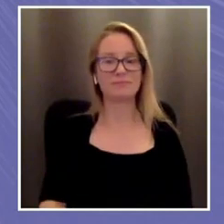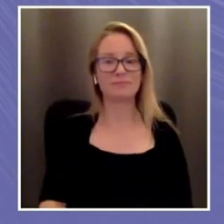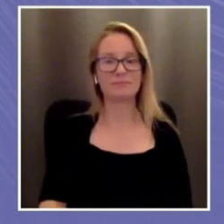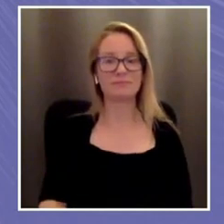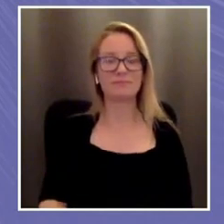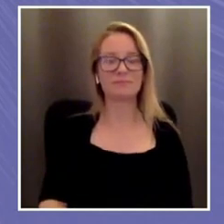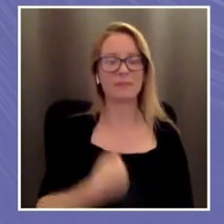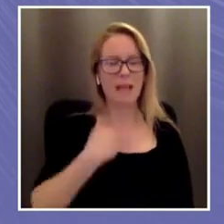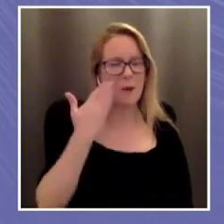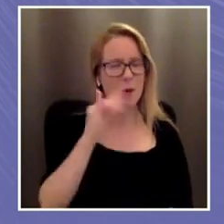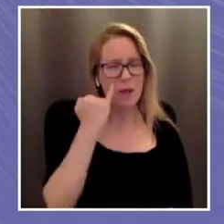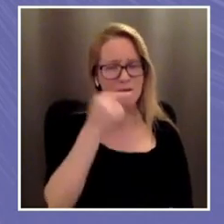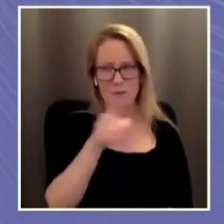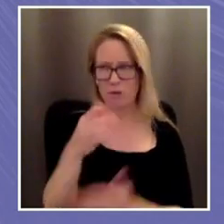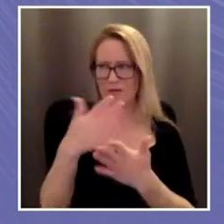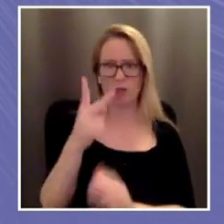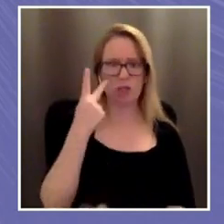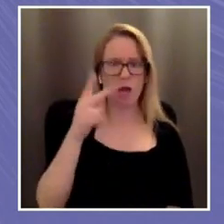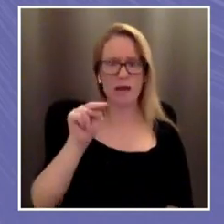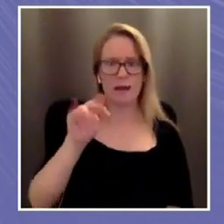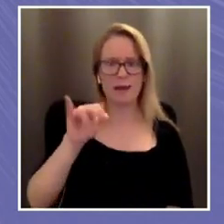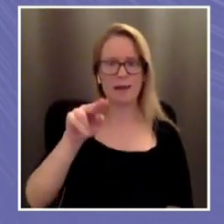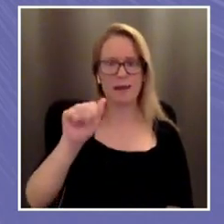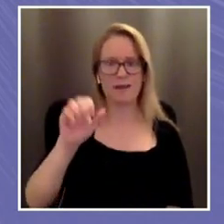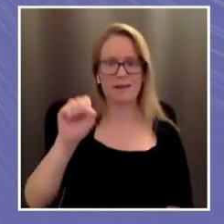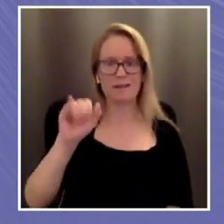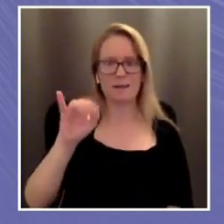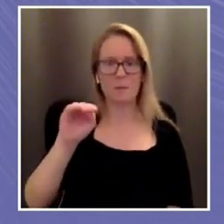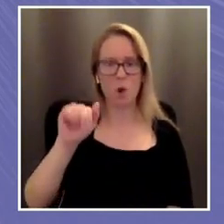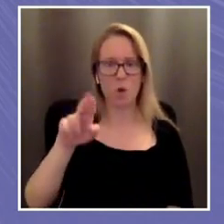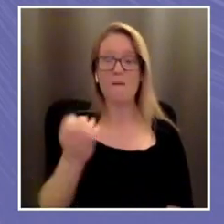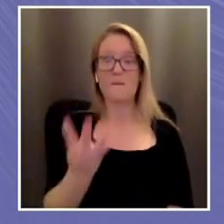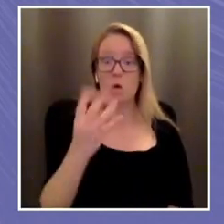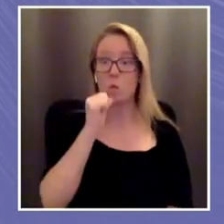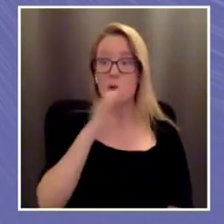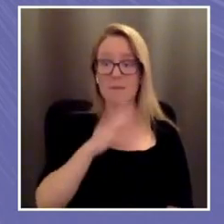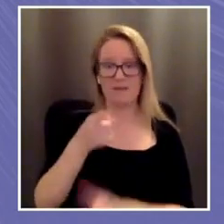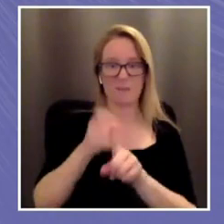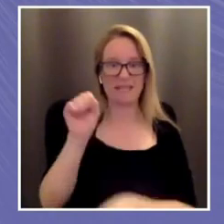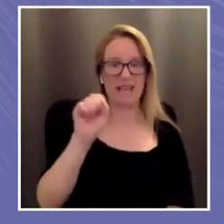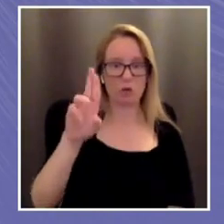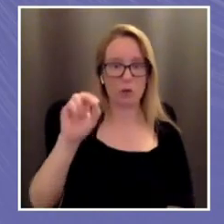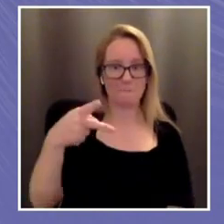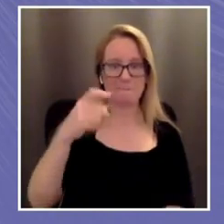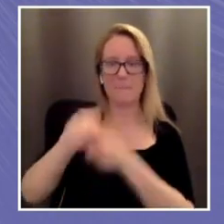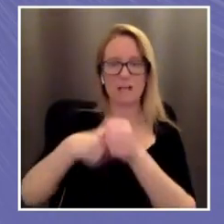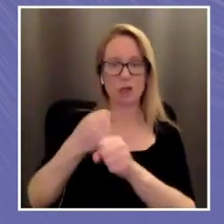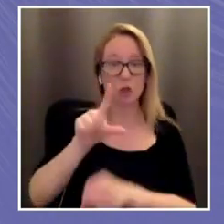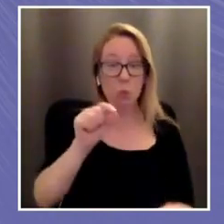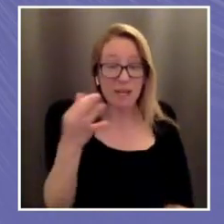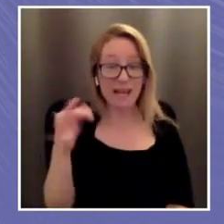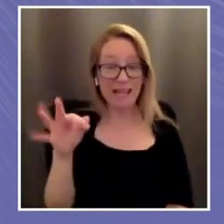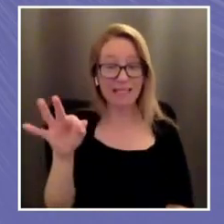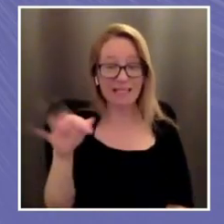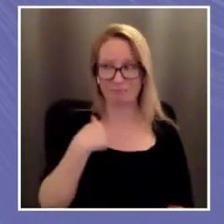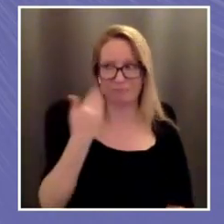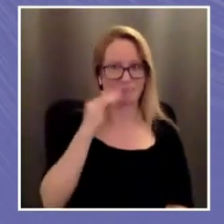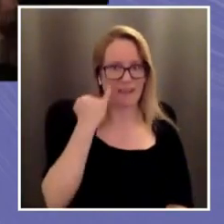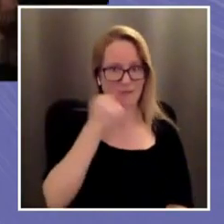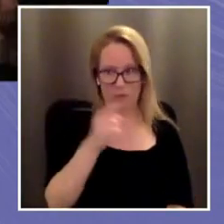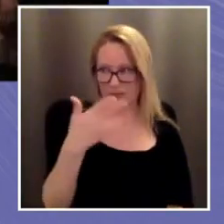So I don't know if any of you saw Nina Simone, Four Women at Seattle Rep in 2019.